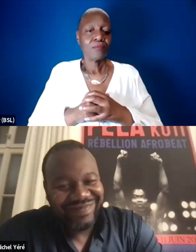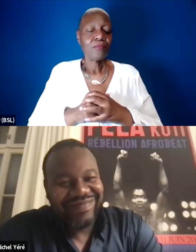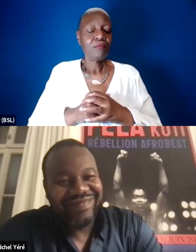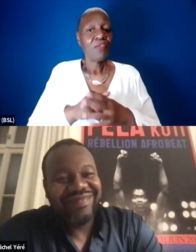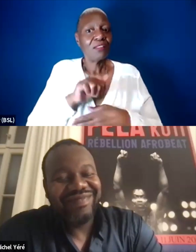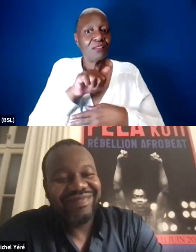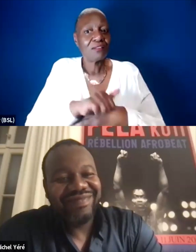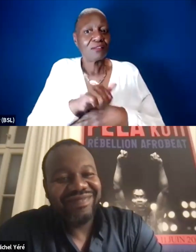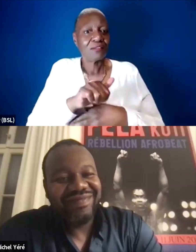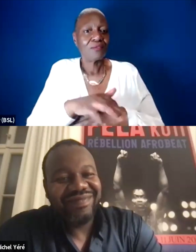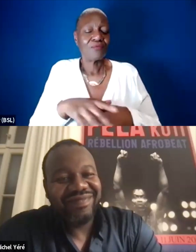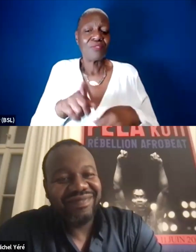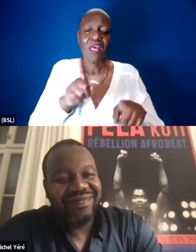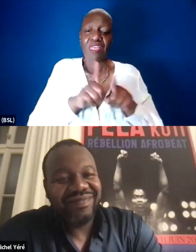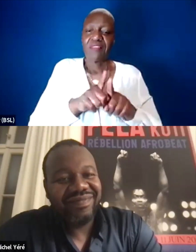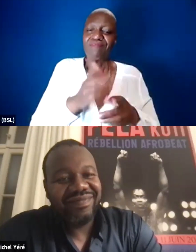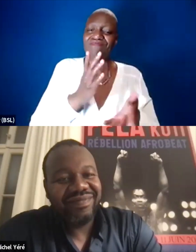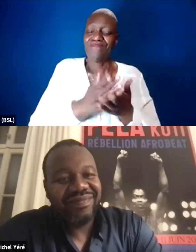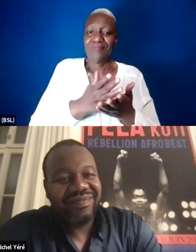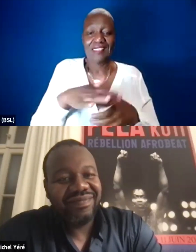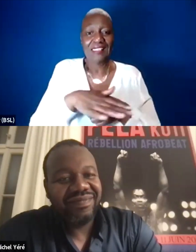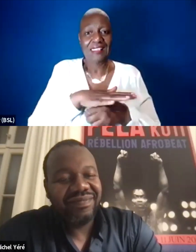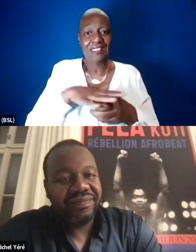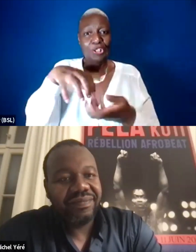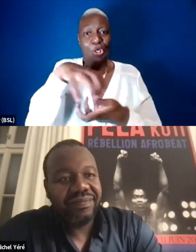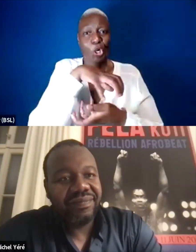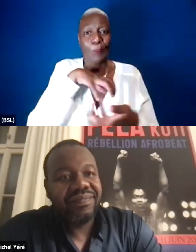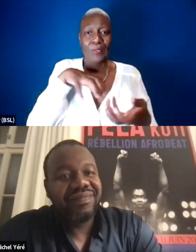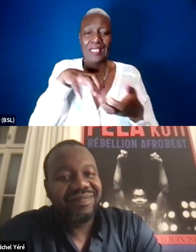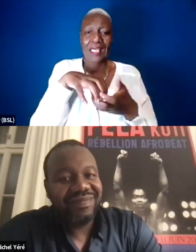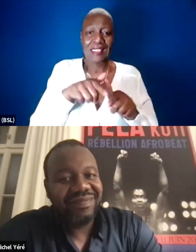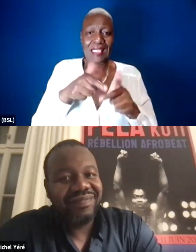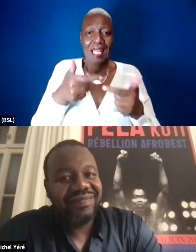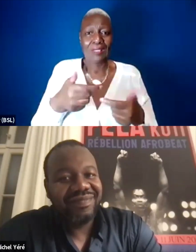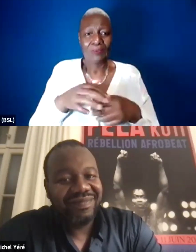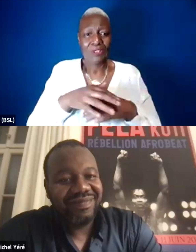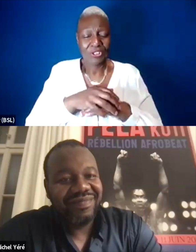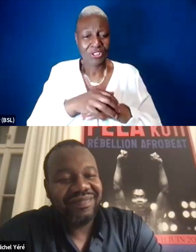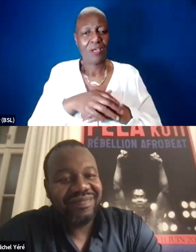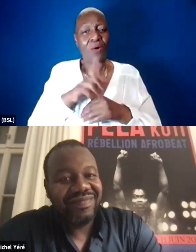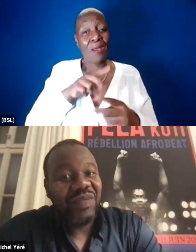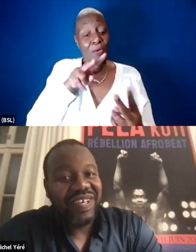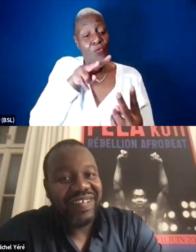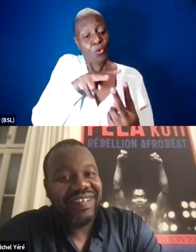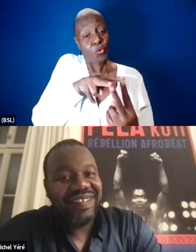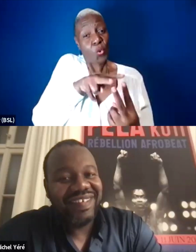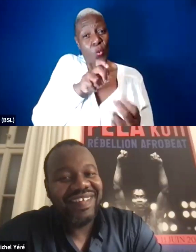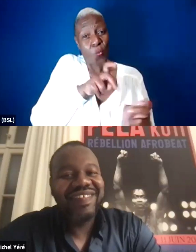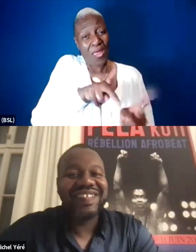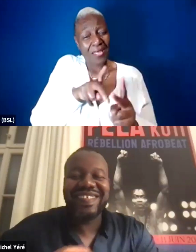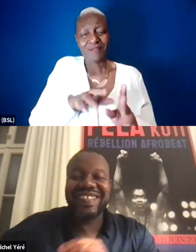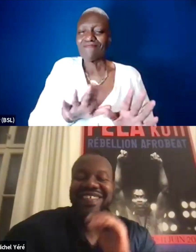Yeah, so this is a complicated language situation. There are more than just two, as